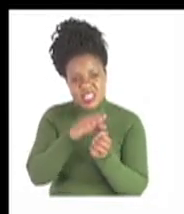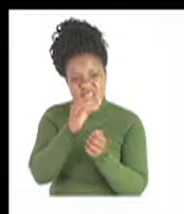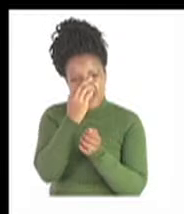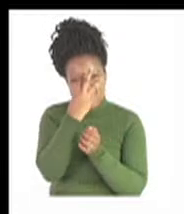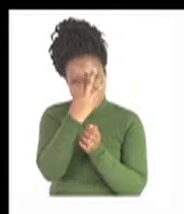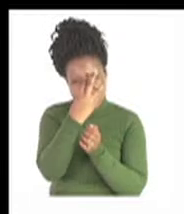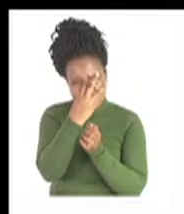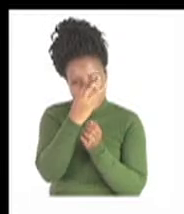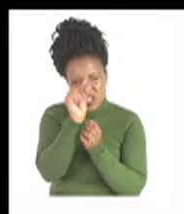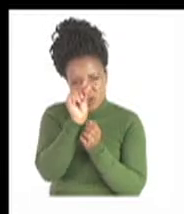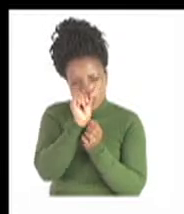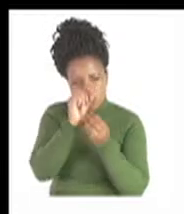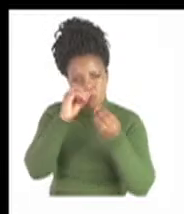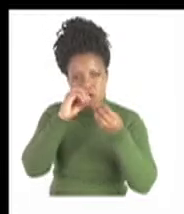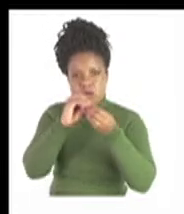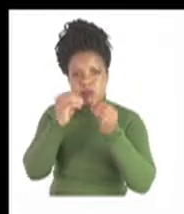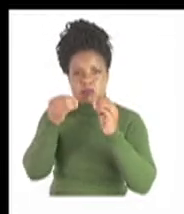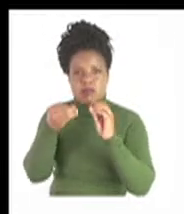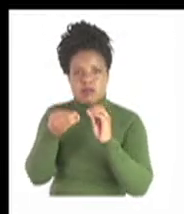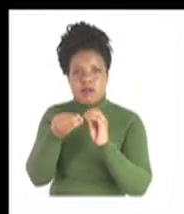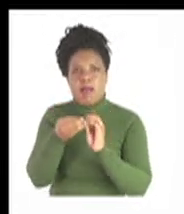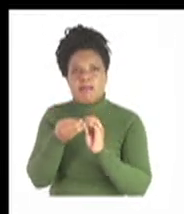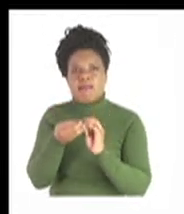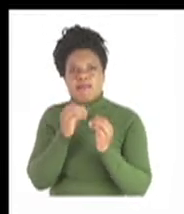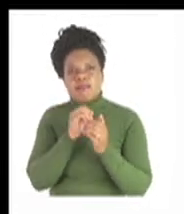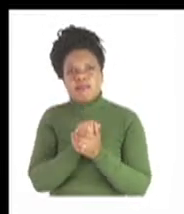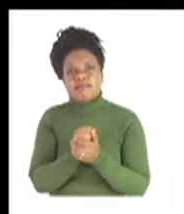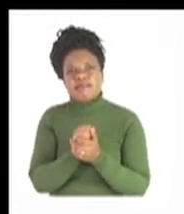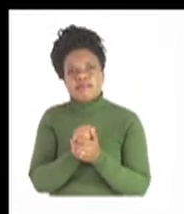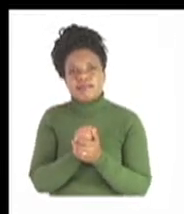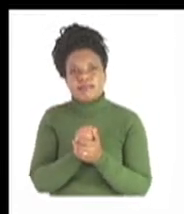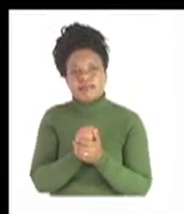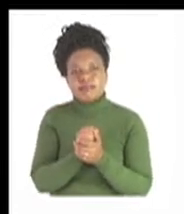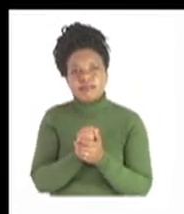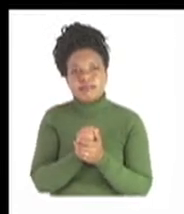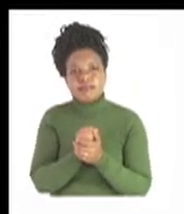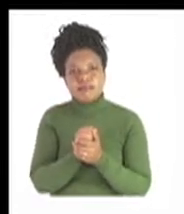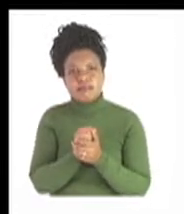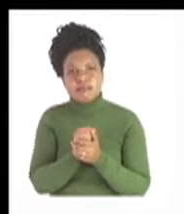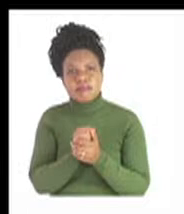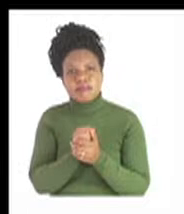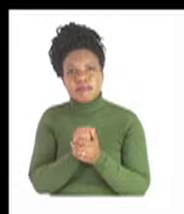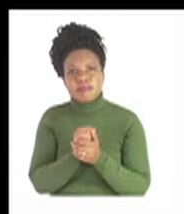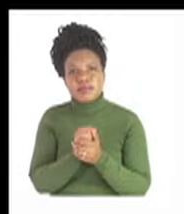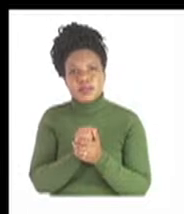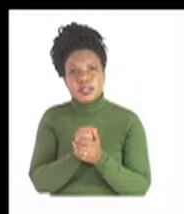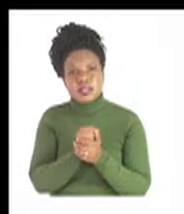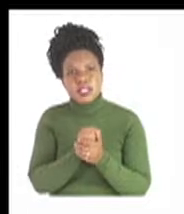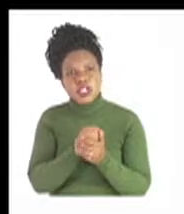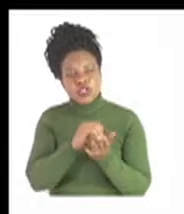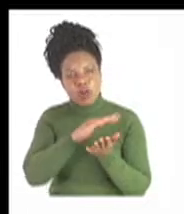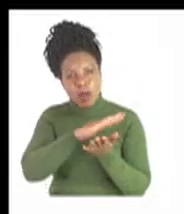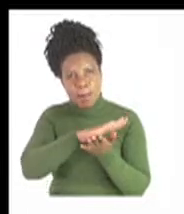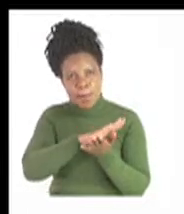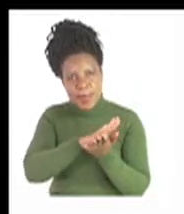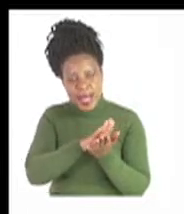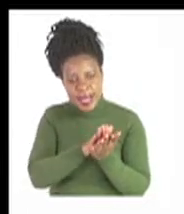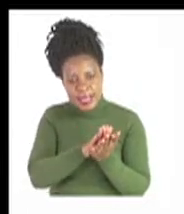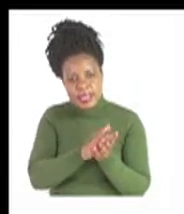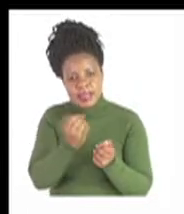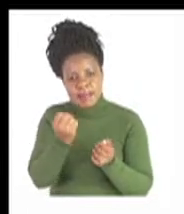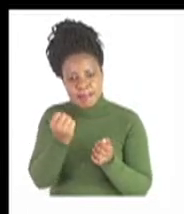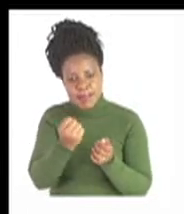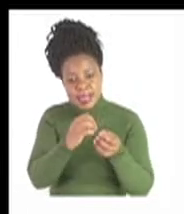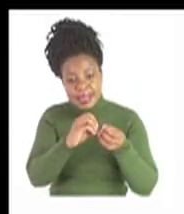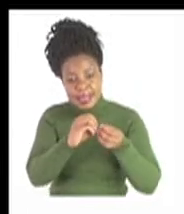3 is also called the cube. We use this when we work out volume. This can also be covered a